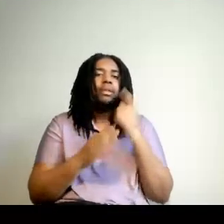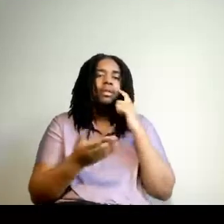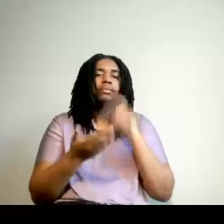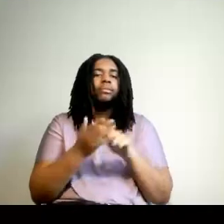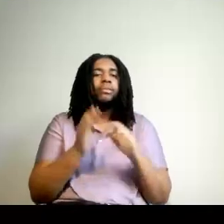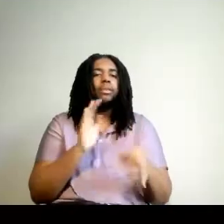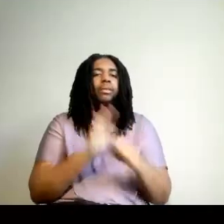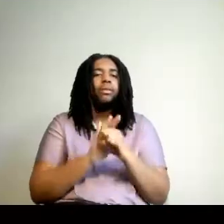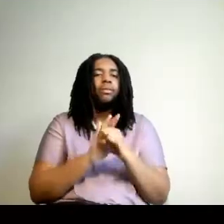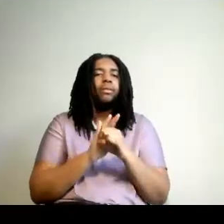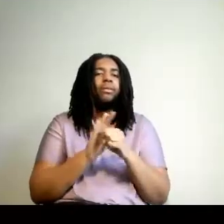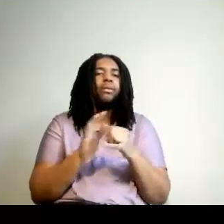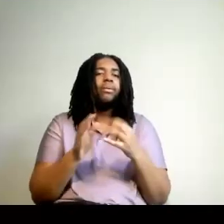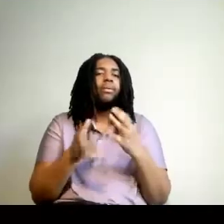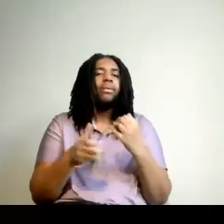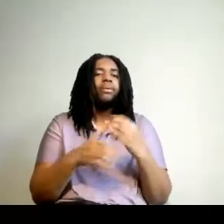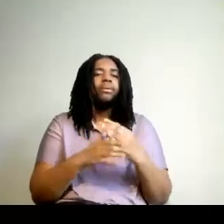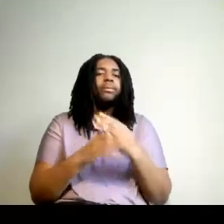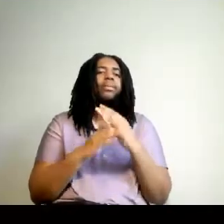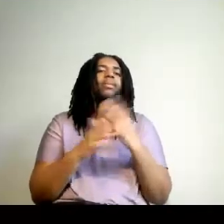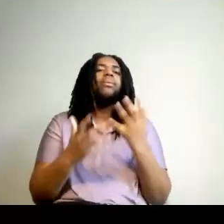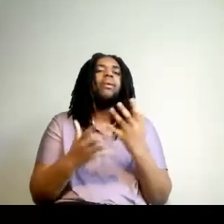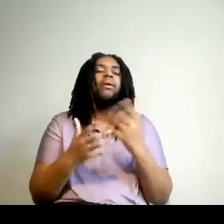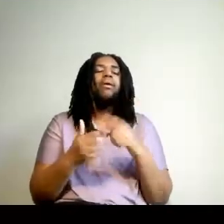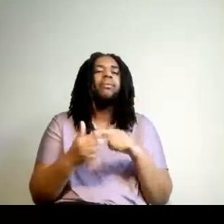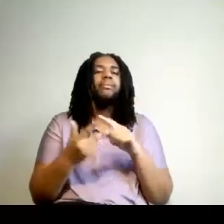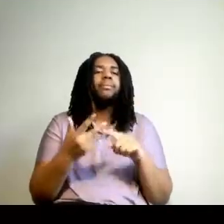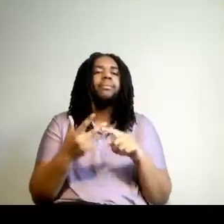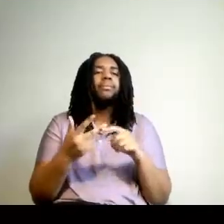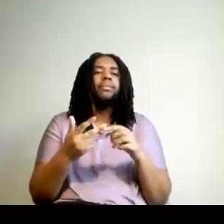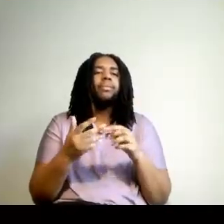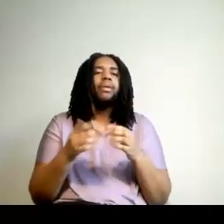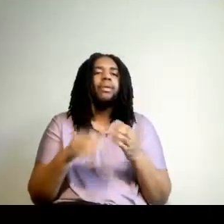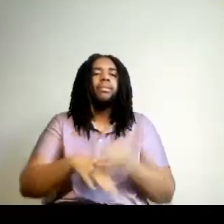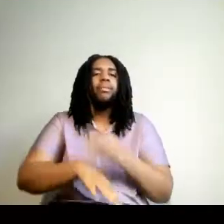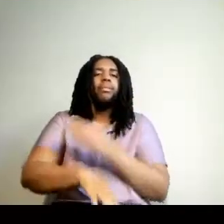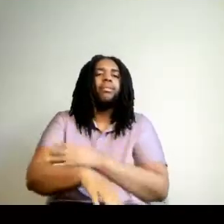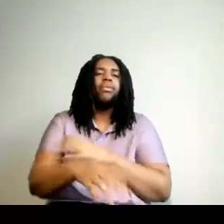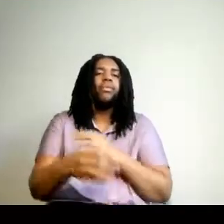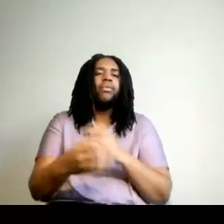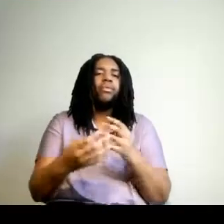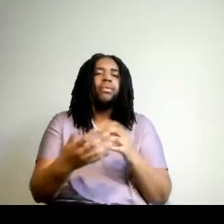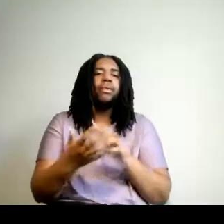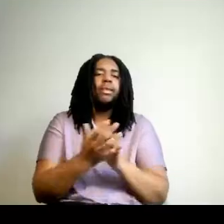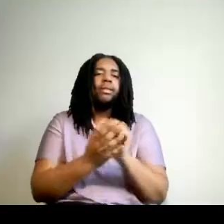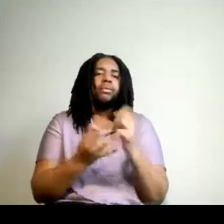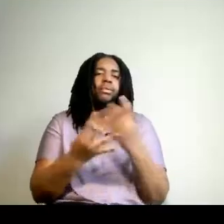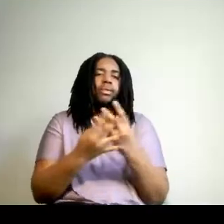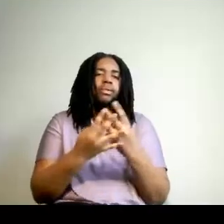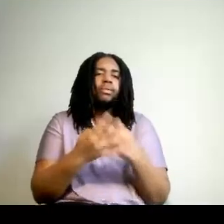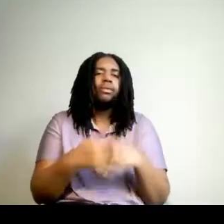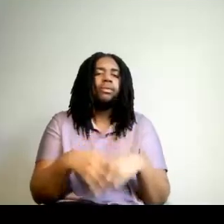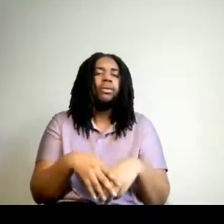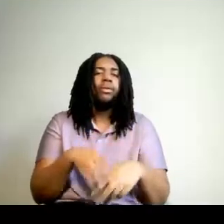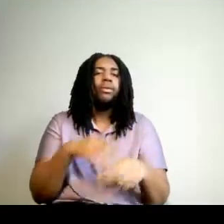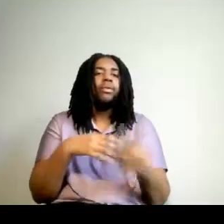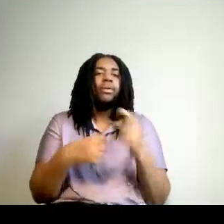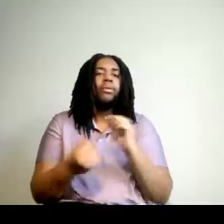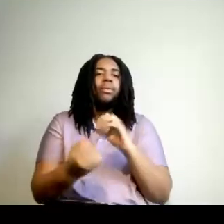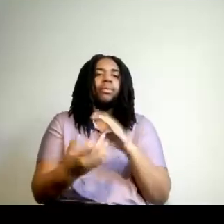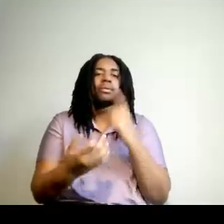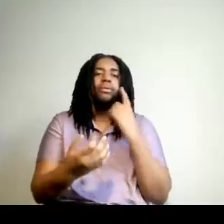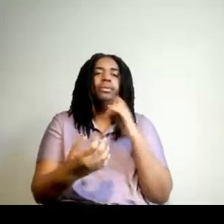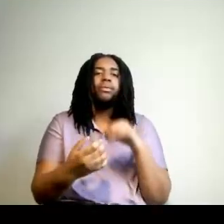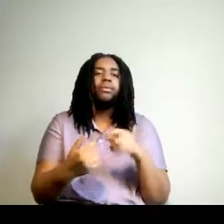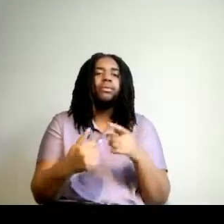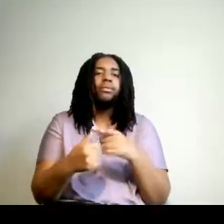to healthcare? And then improve cancer screenings. And so there were 3 ways we considered doing this. The first one is to integrate